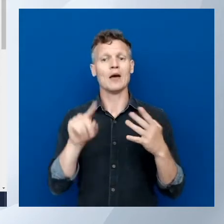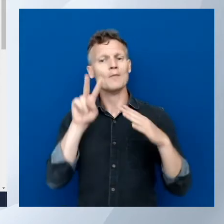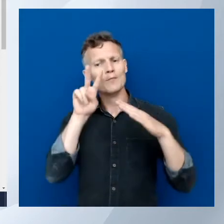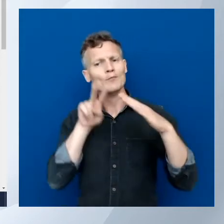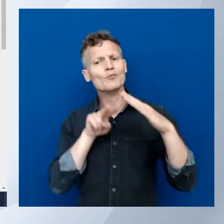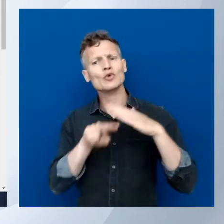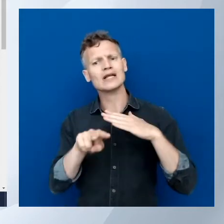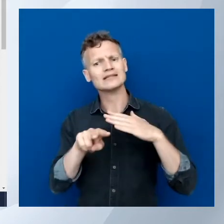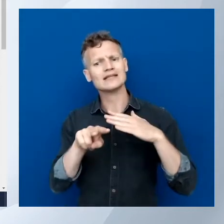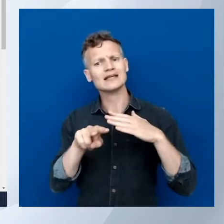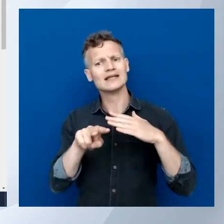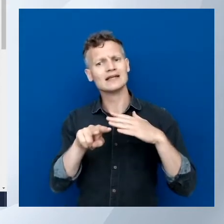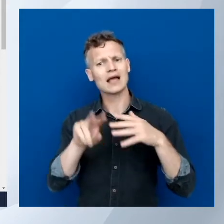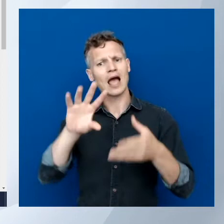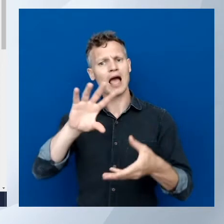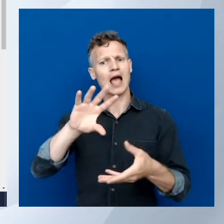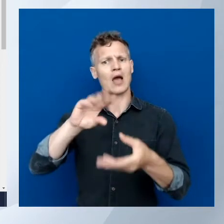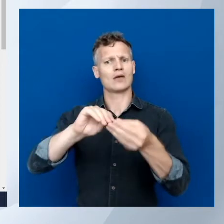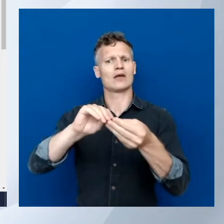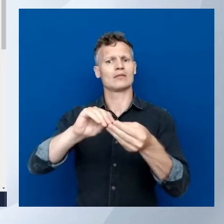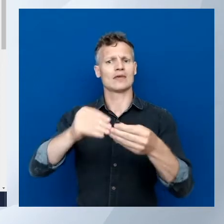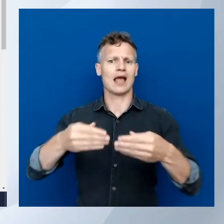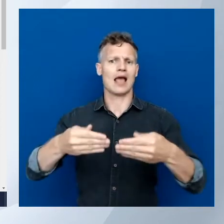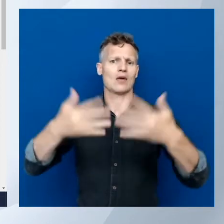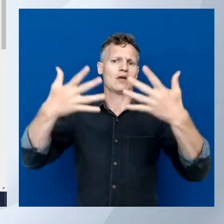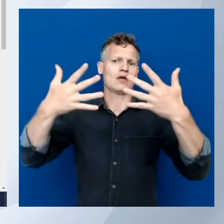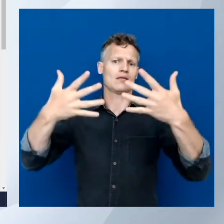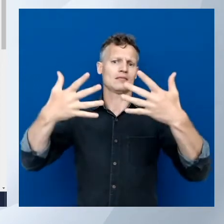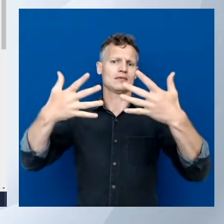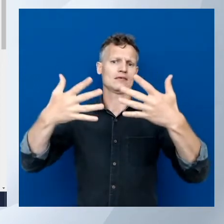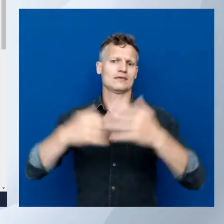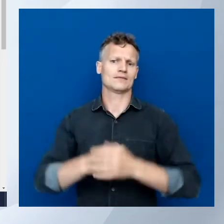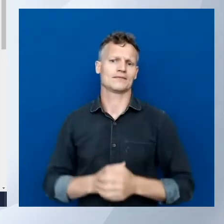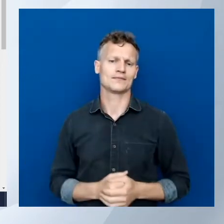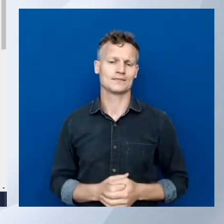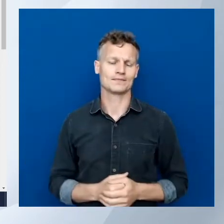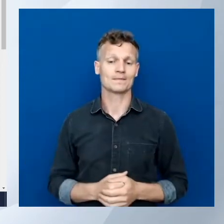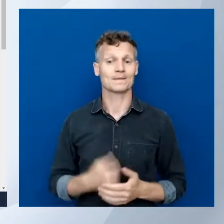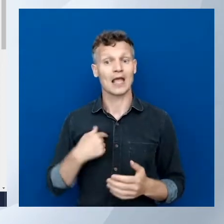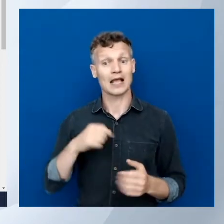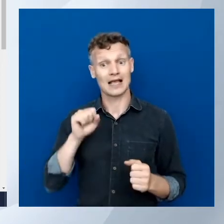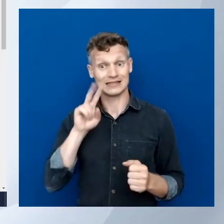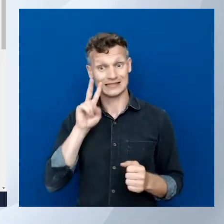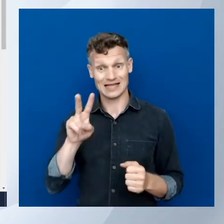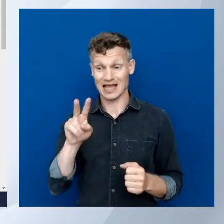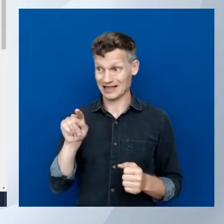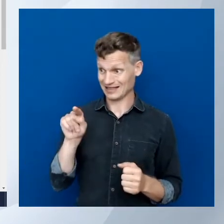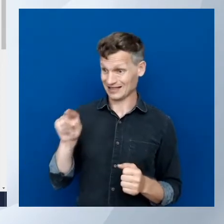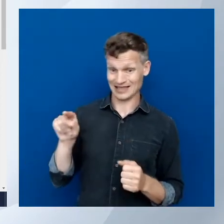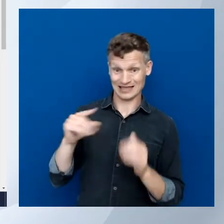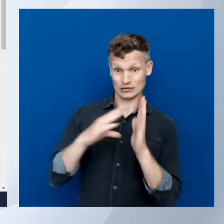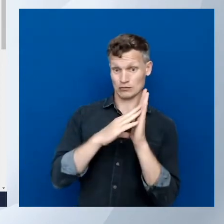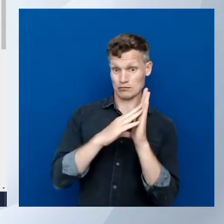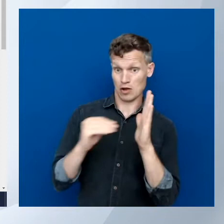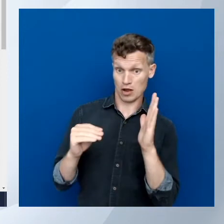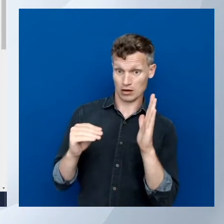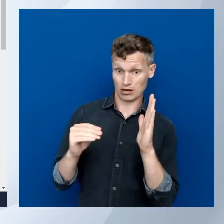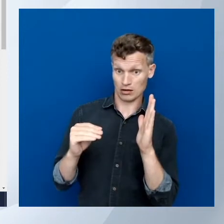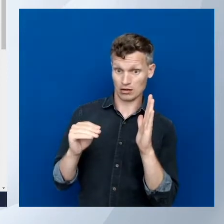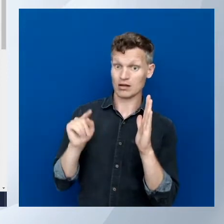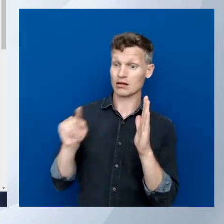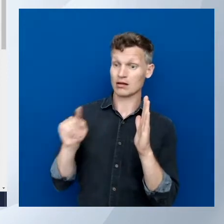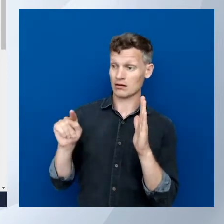can do to obtain these is I can say model.predict over here, and I can feed it the